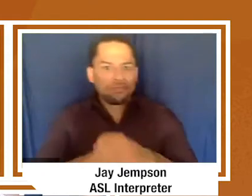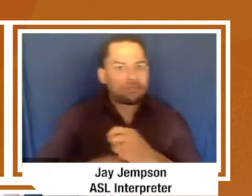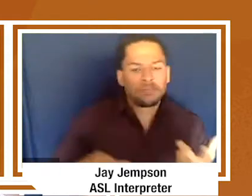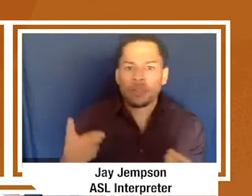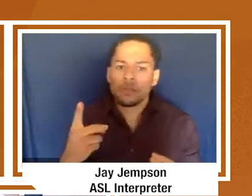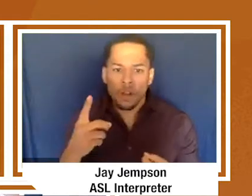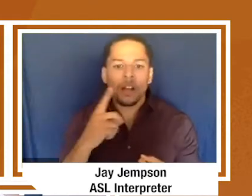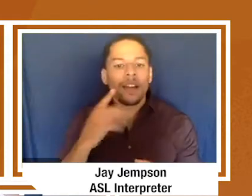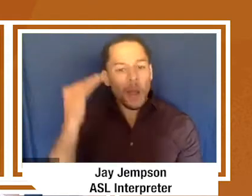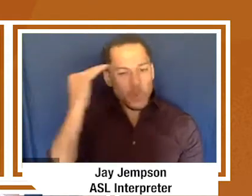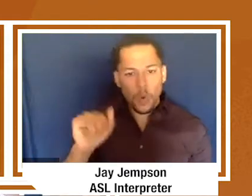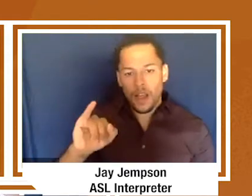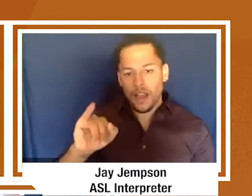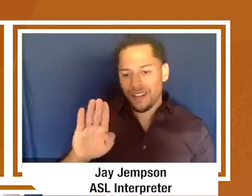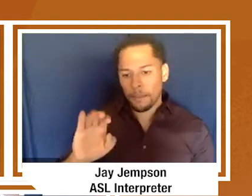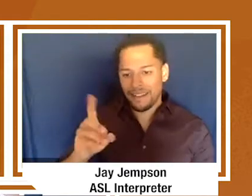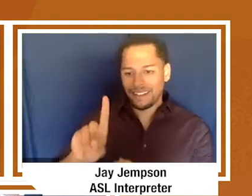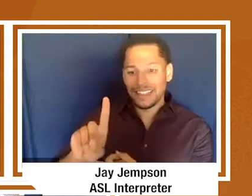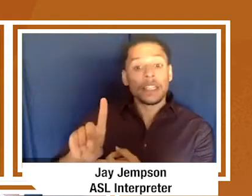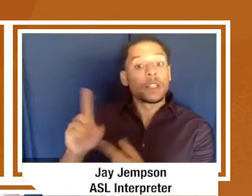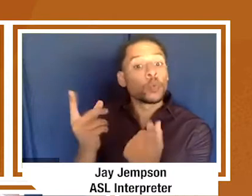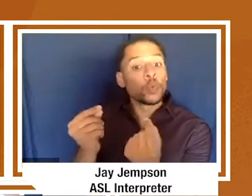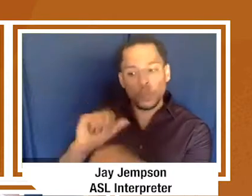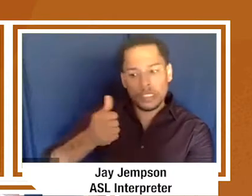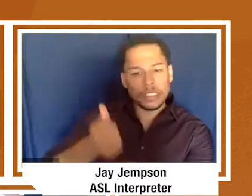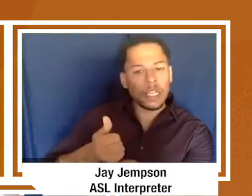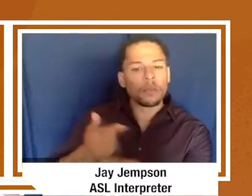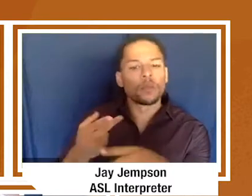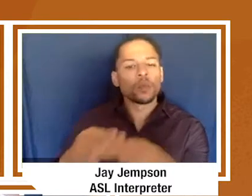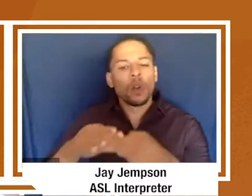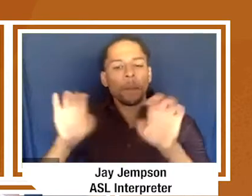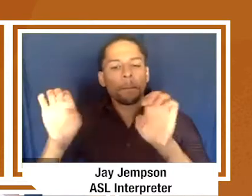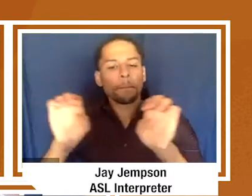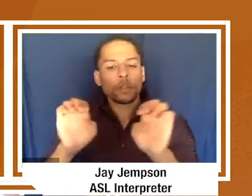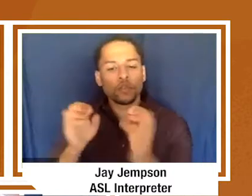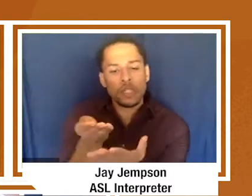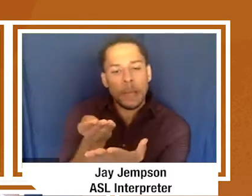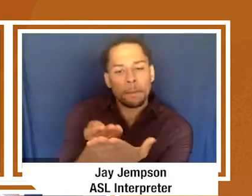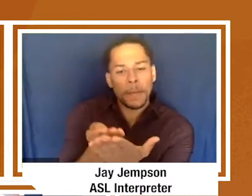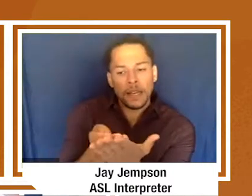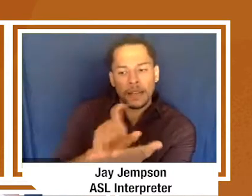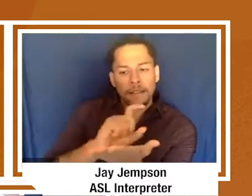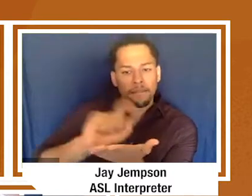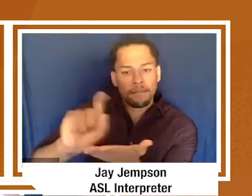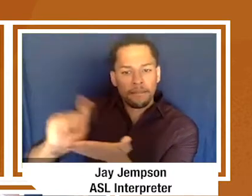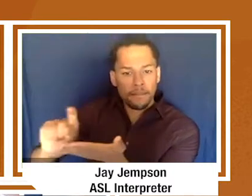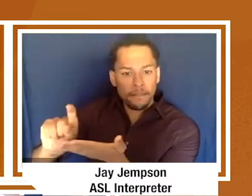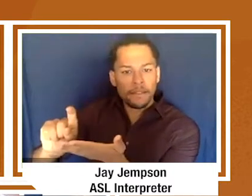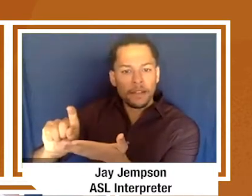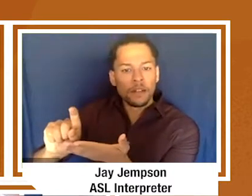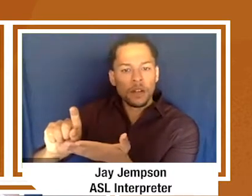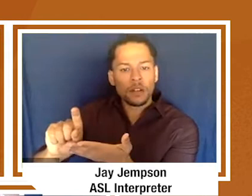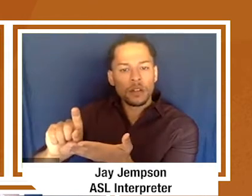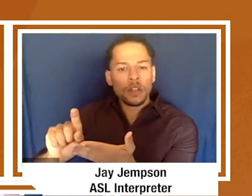the emergency fund emerge in that time as a way to kind of help bridge that gap until we can either find a new